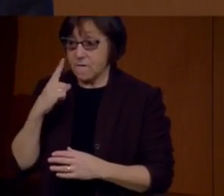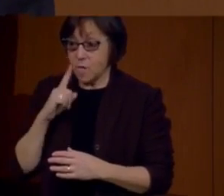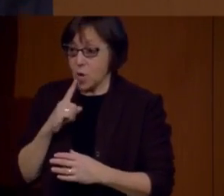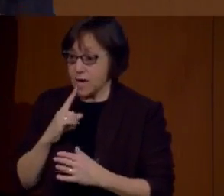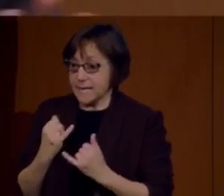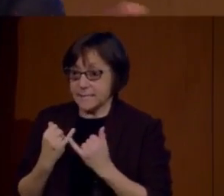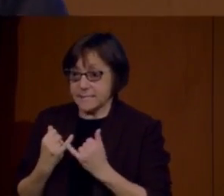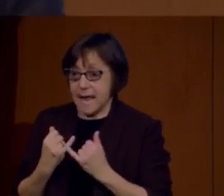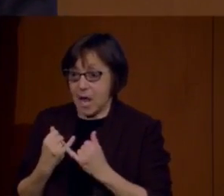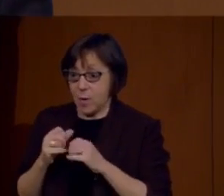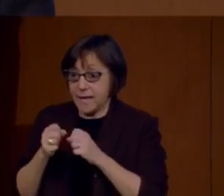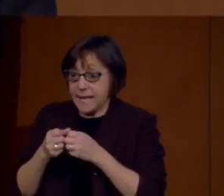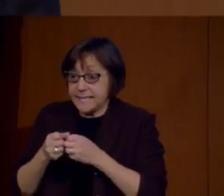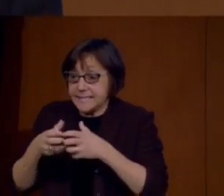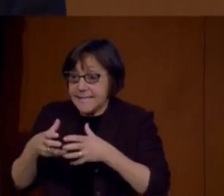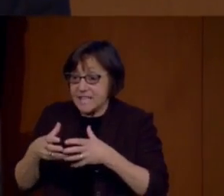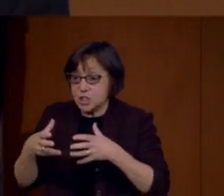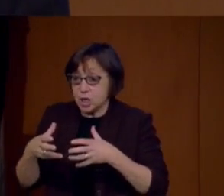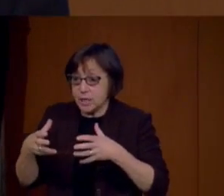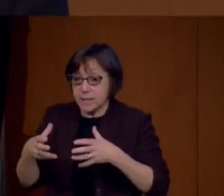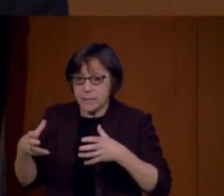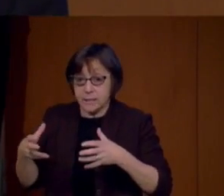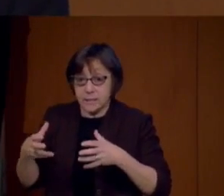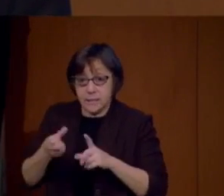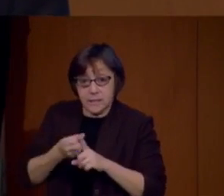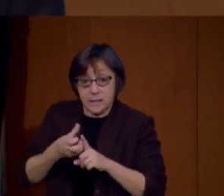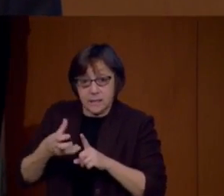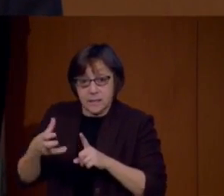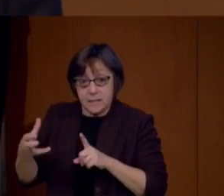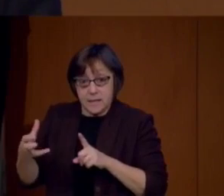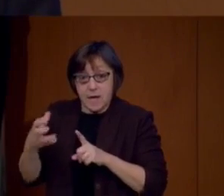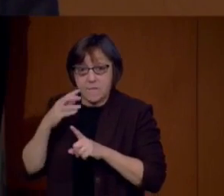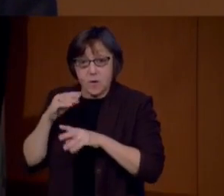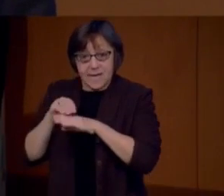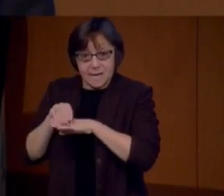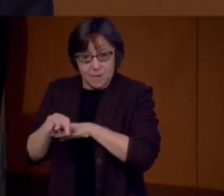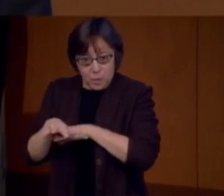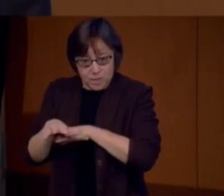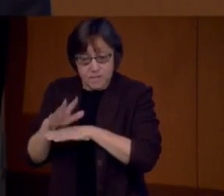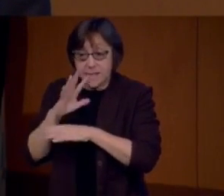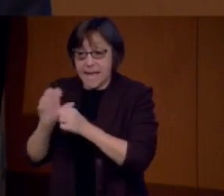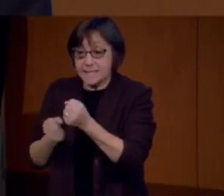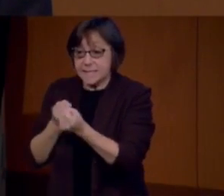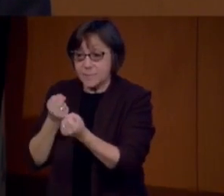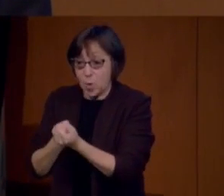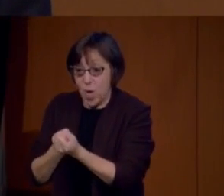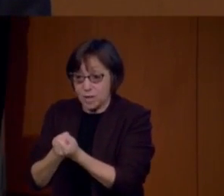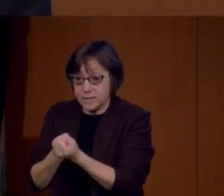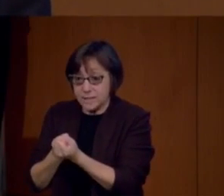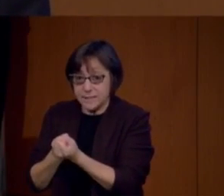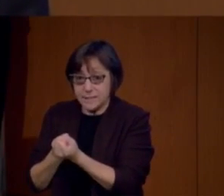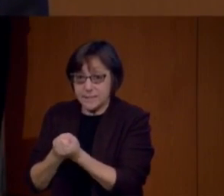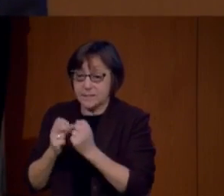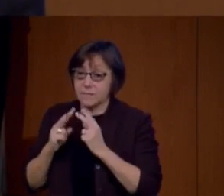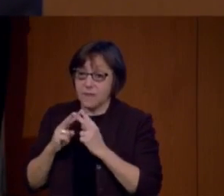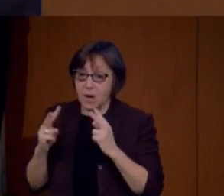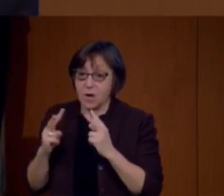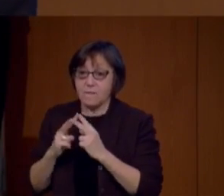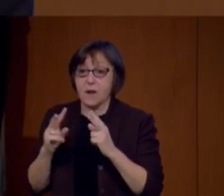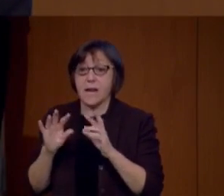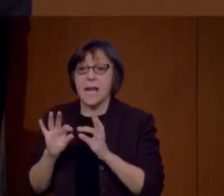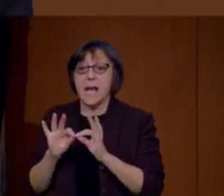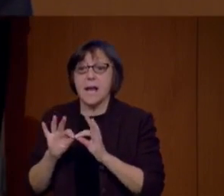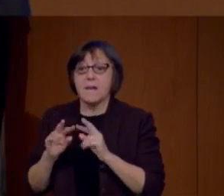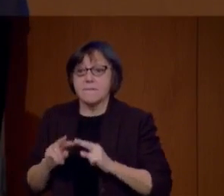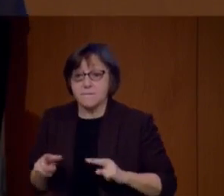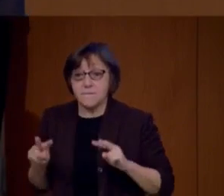now extension of their influence and their support in this very vital, I think, and